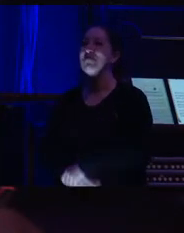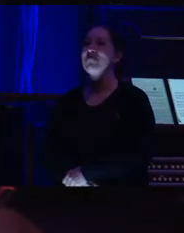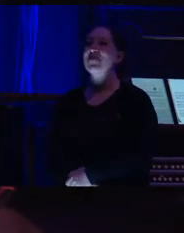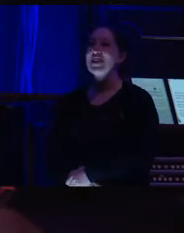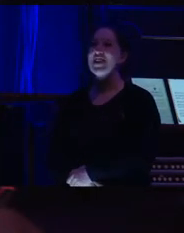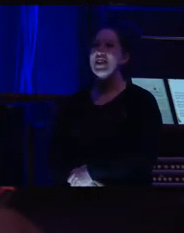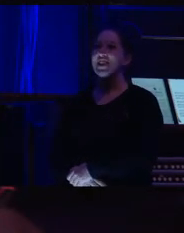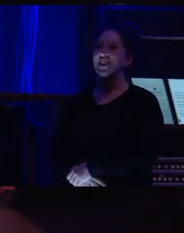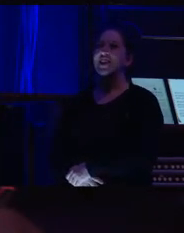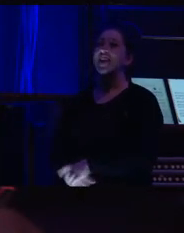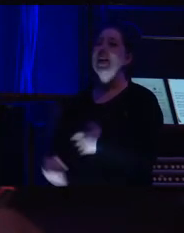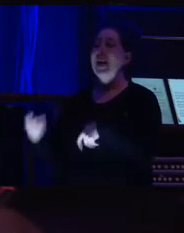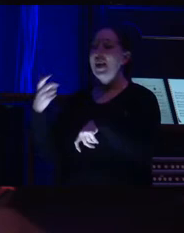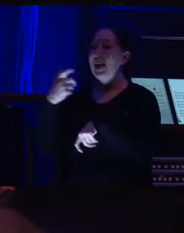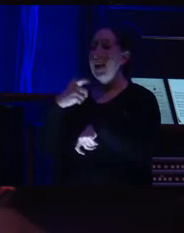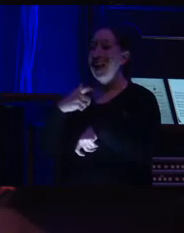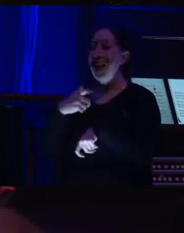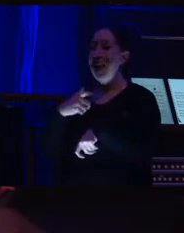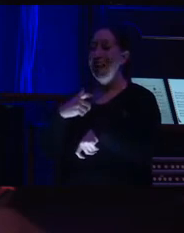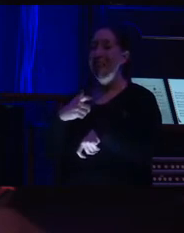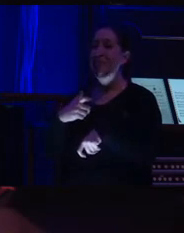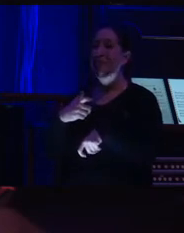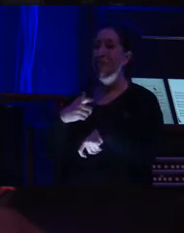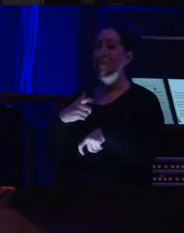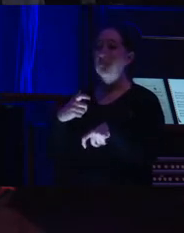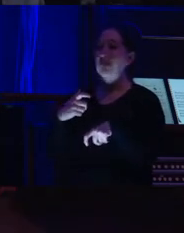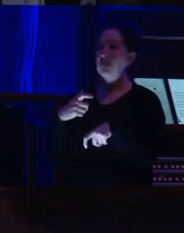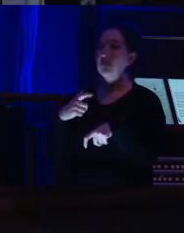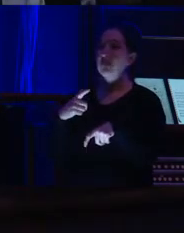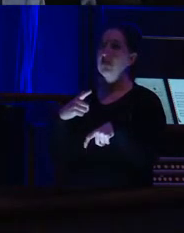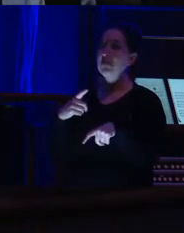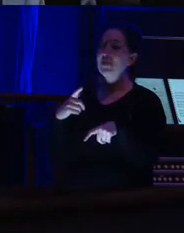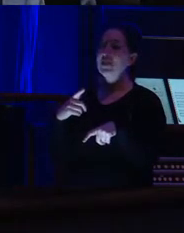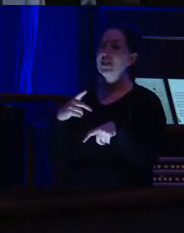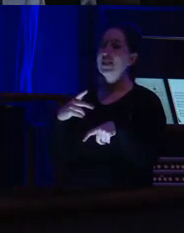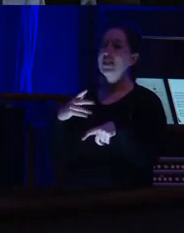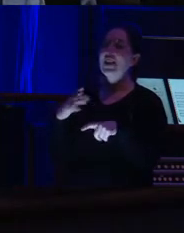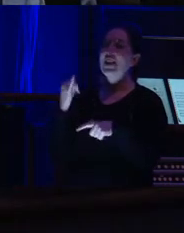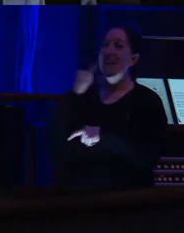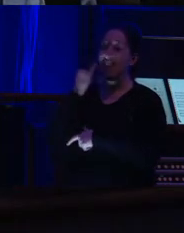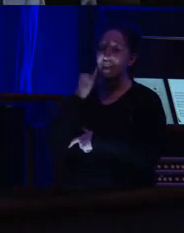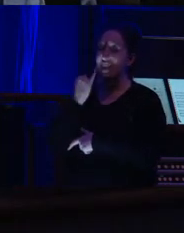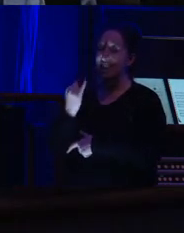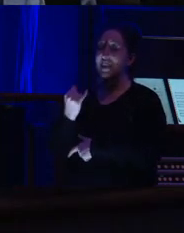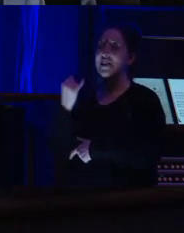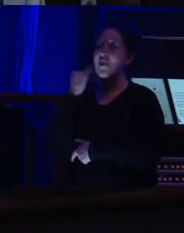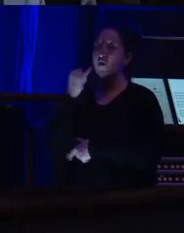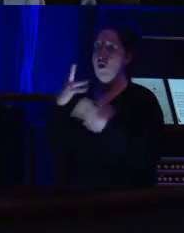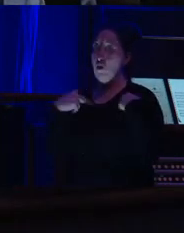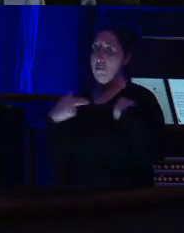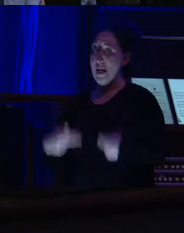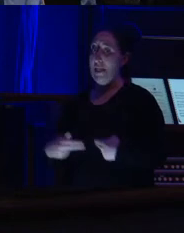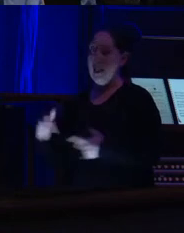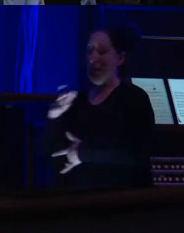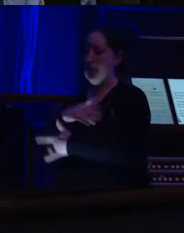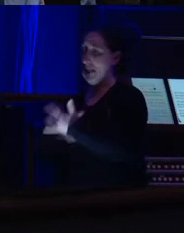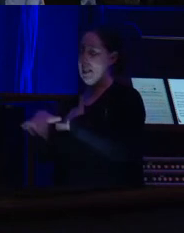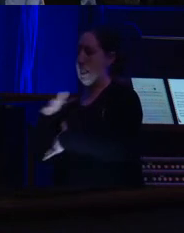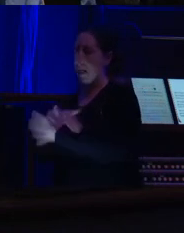And at the time, the president there remarked that if he had not acted, the Humane Society